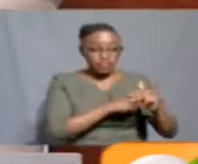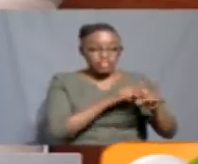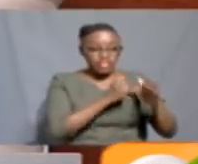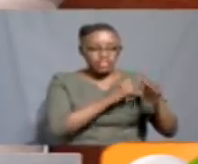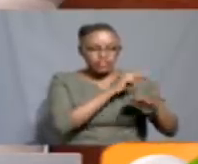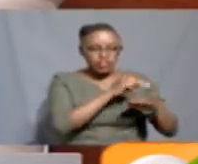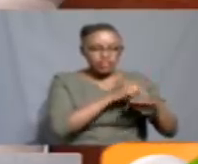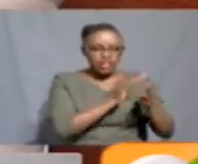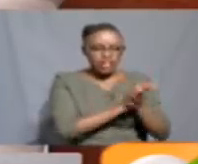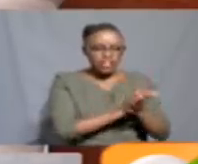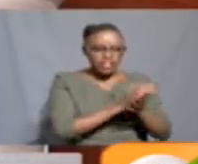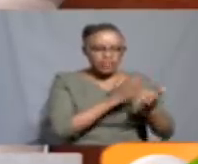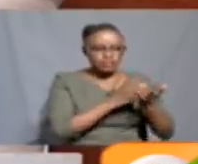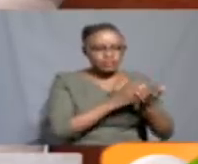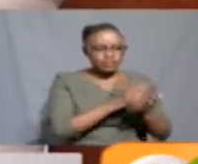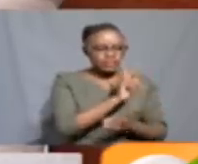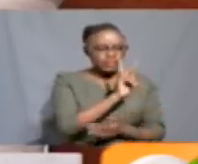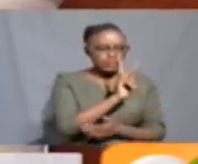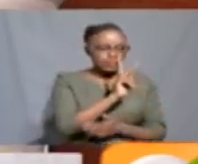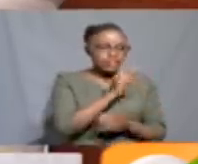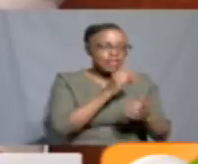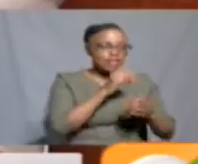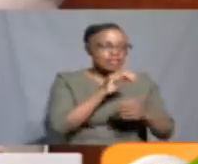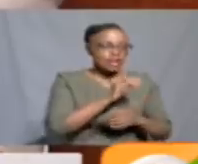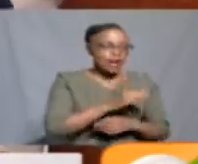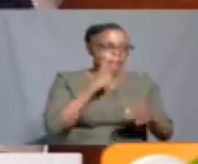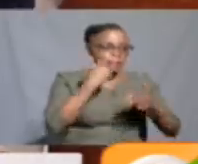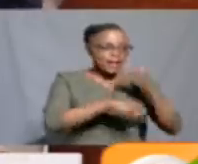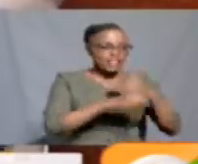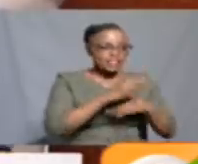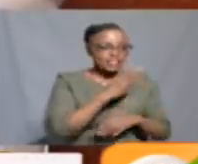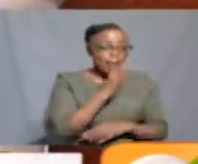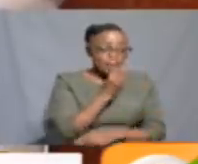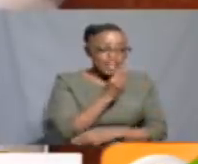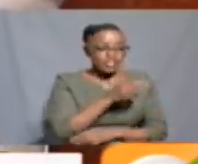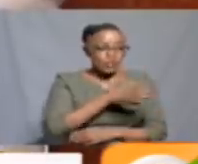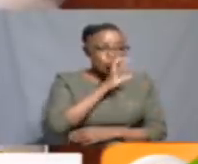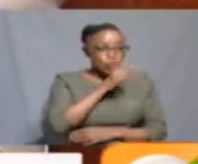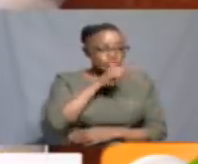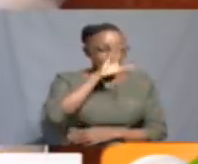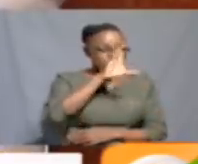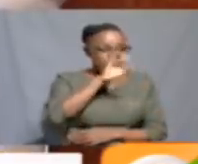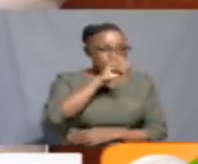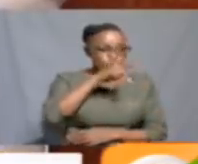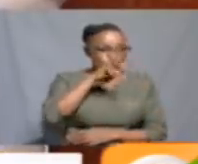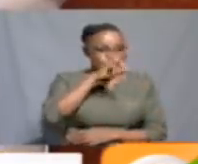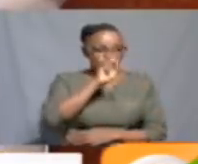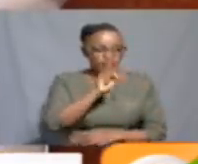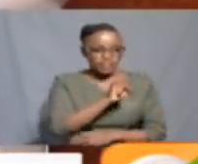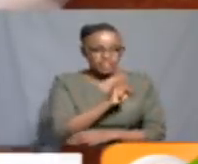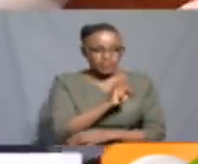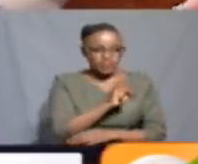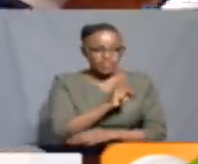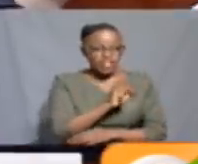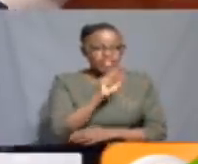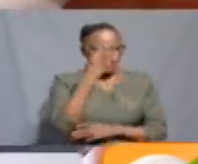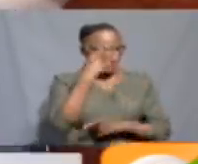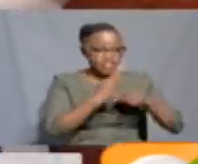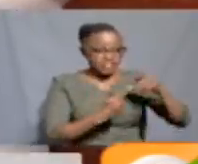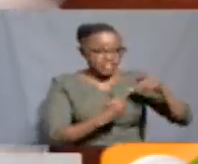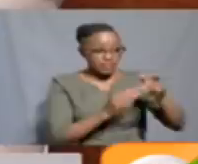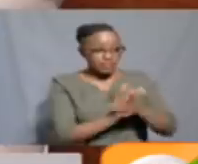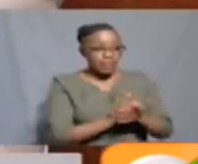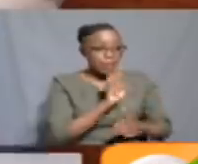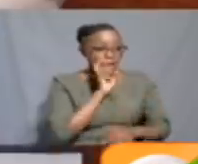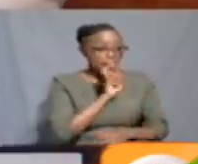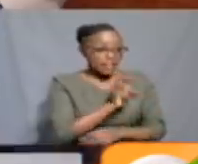and PricewaterhouseCoopers, the most respected CEO of East Africa. So the first year,